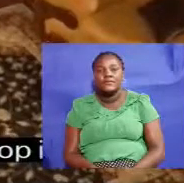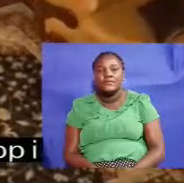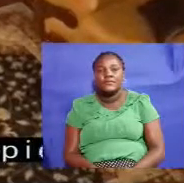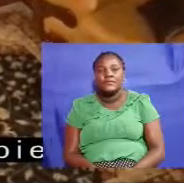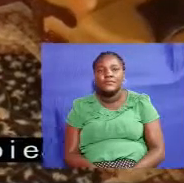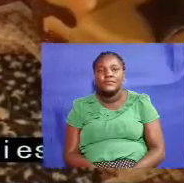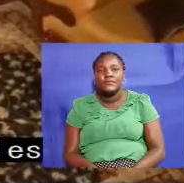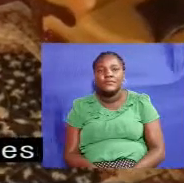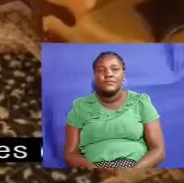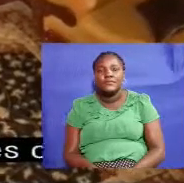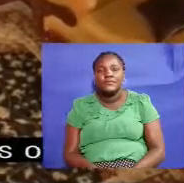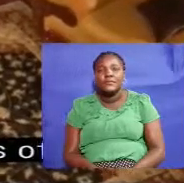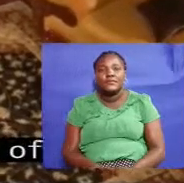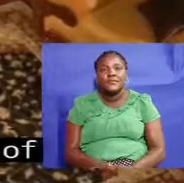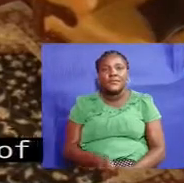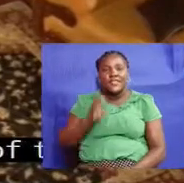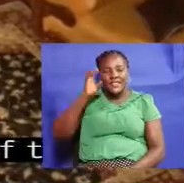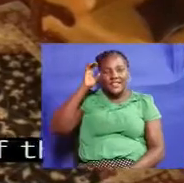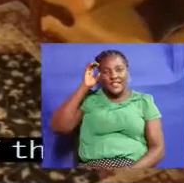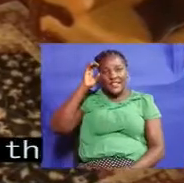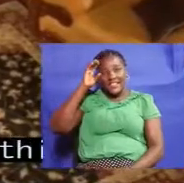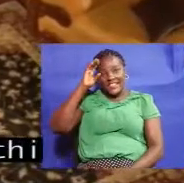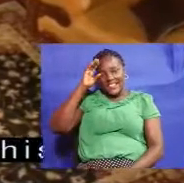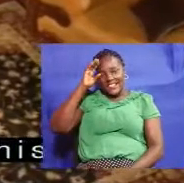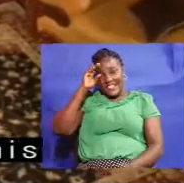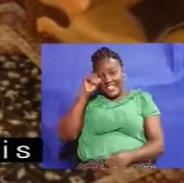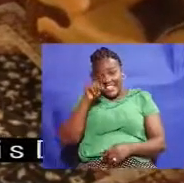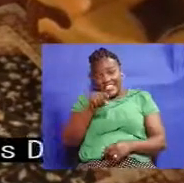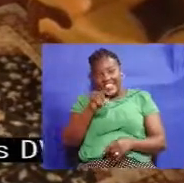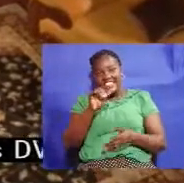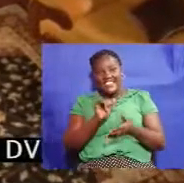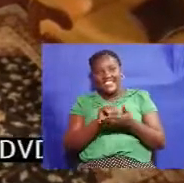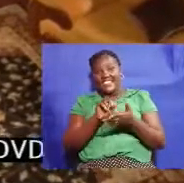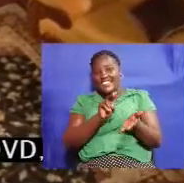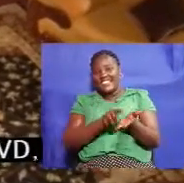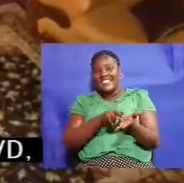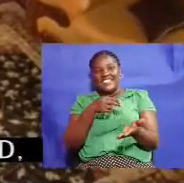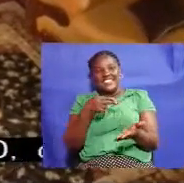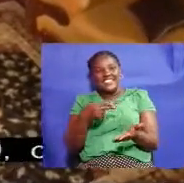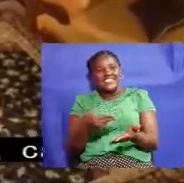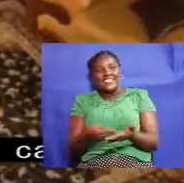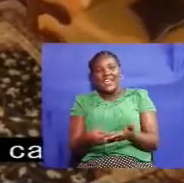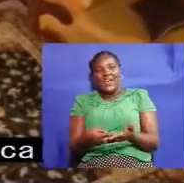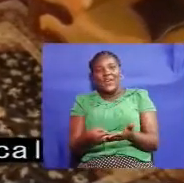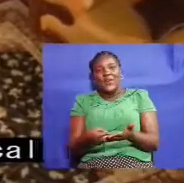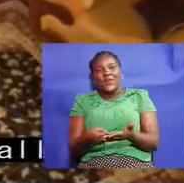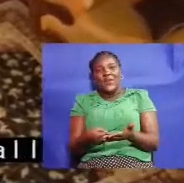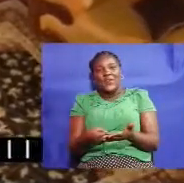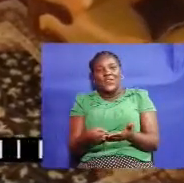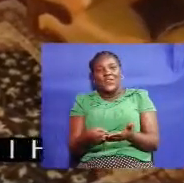He that is down! He that is down! Yes!